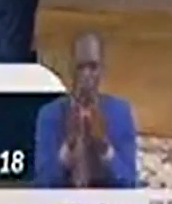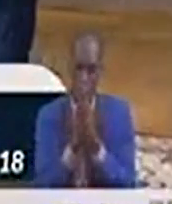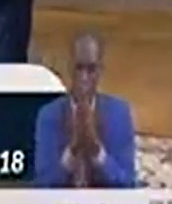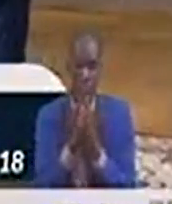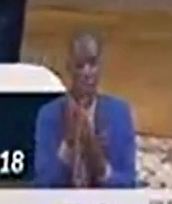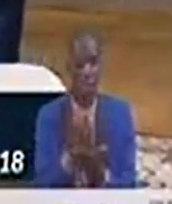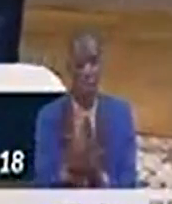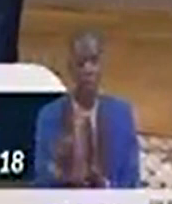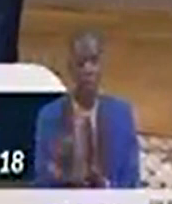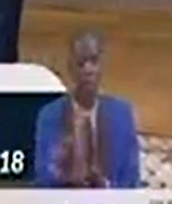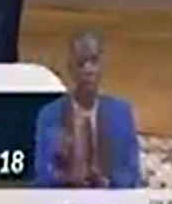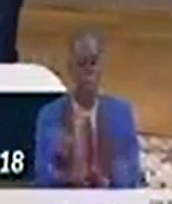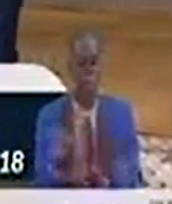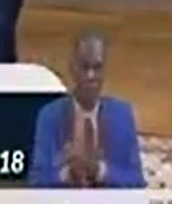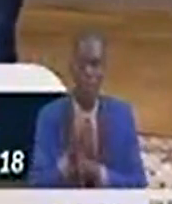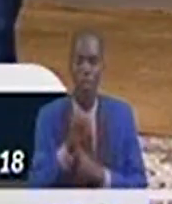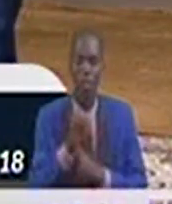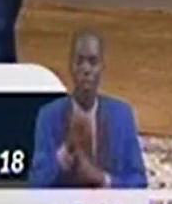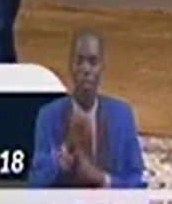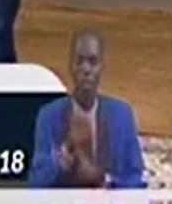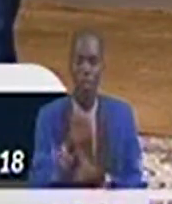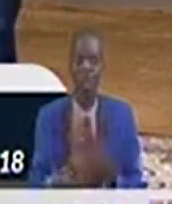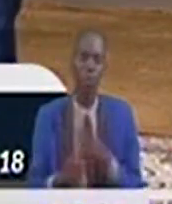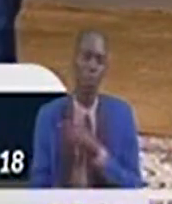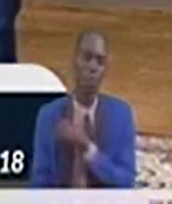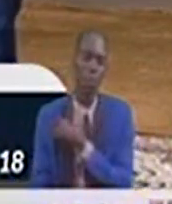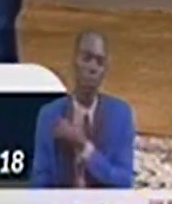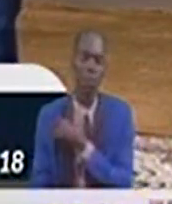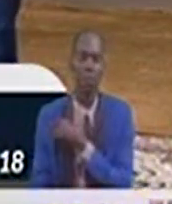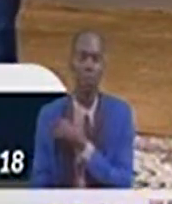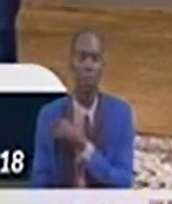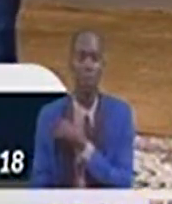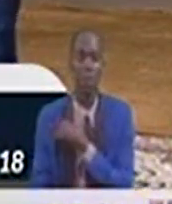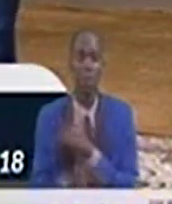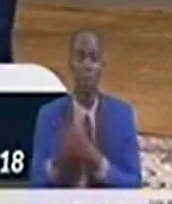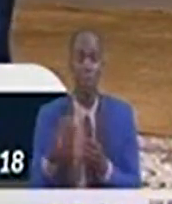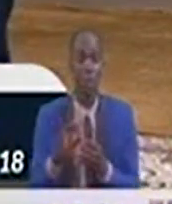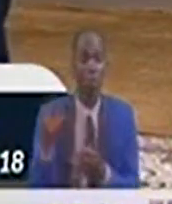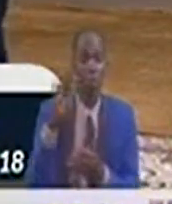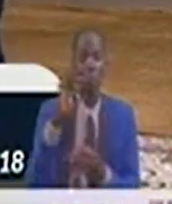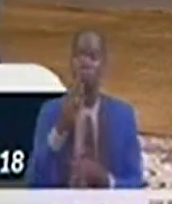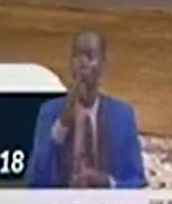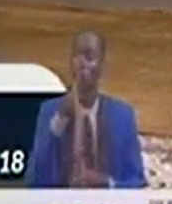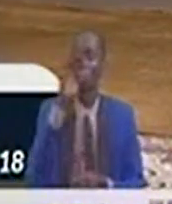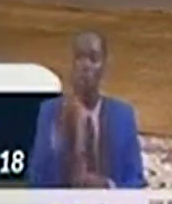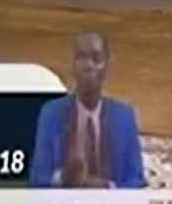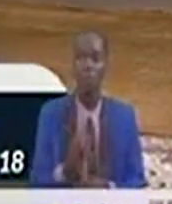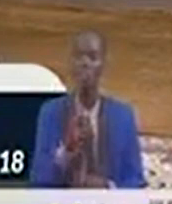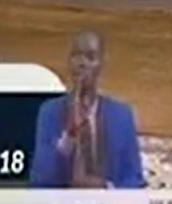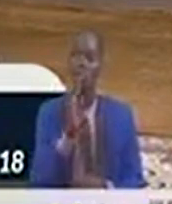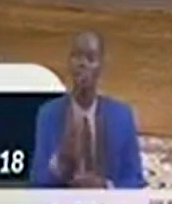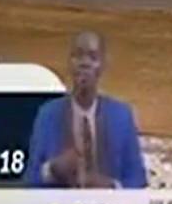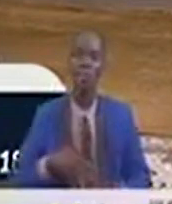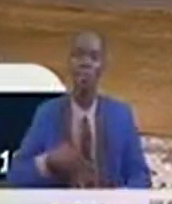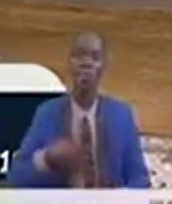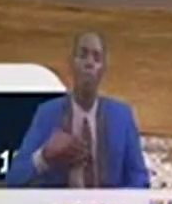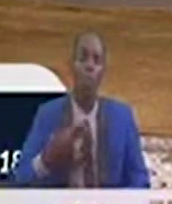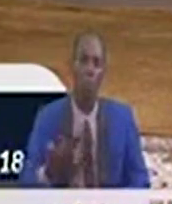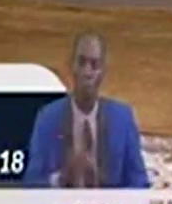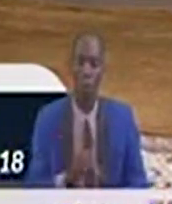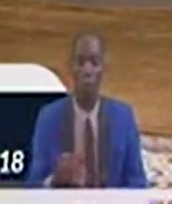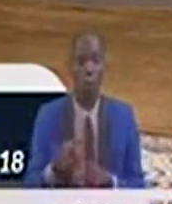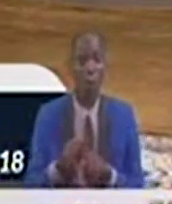that ye enter not into temptation. The spirit indeed is willing,